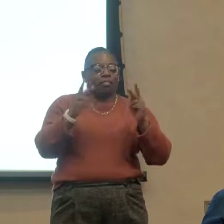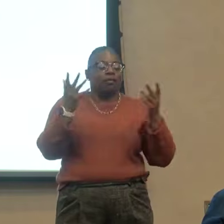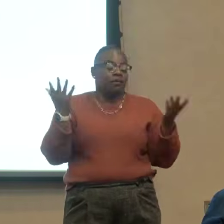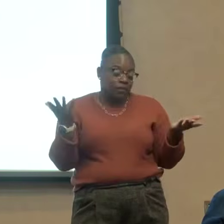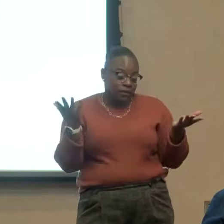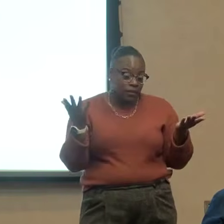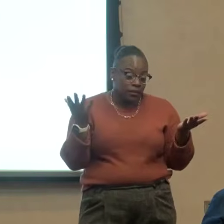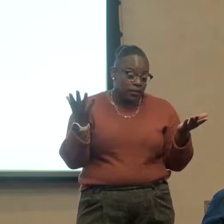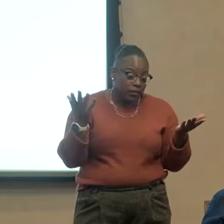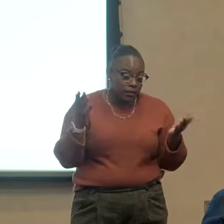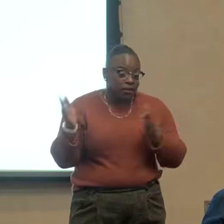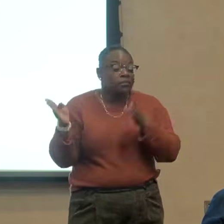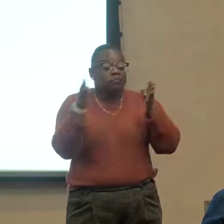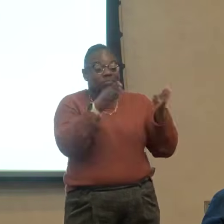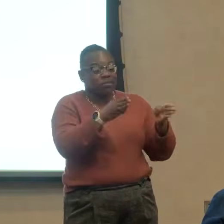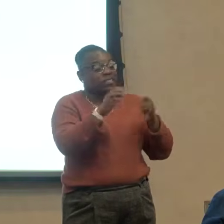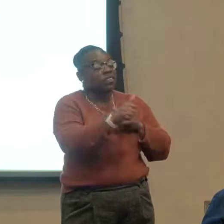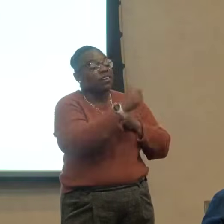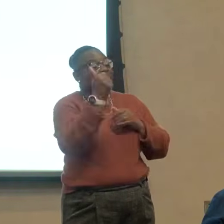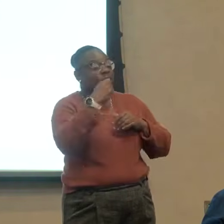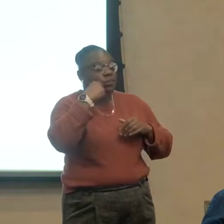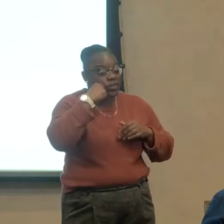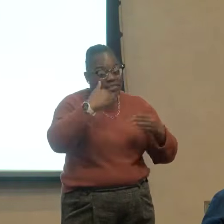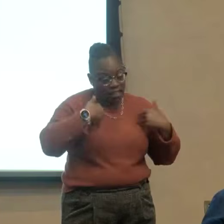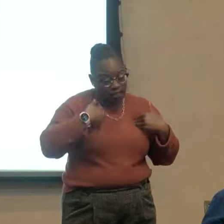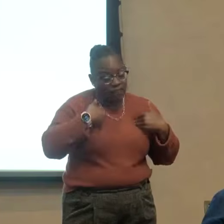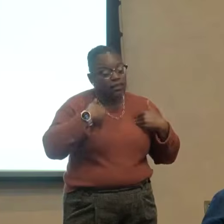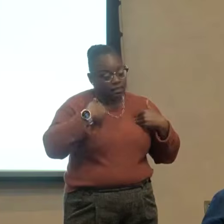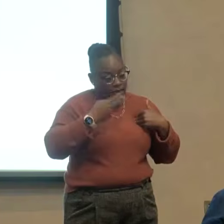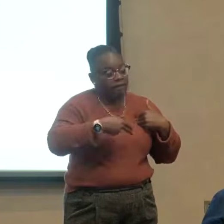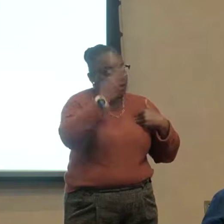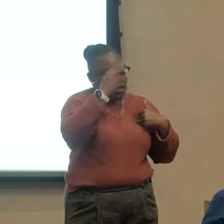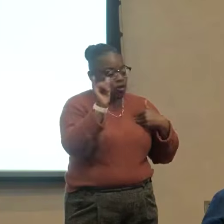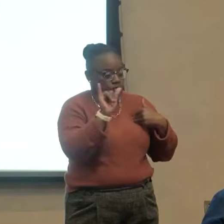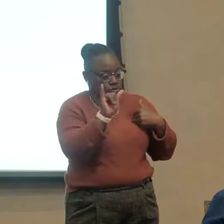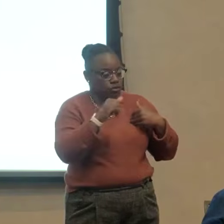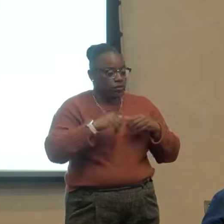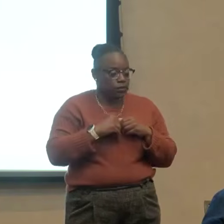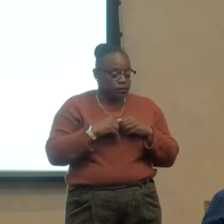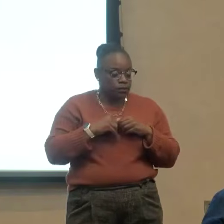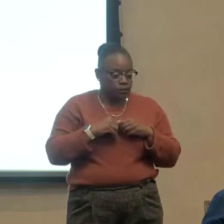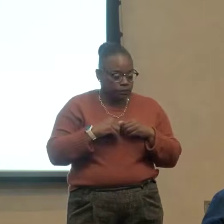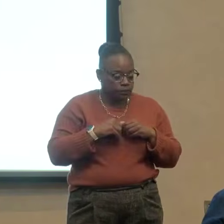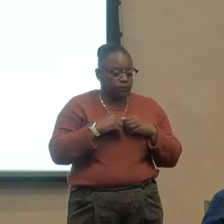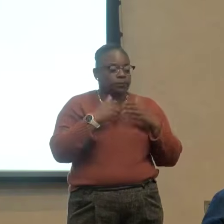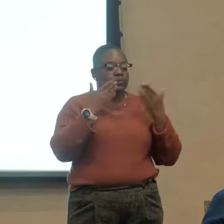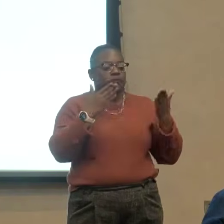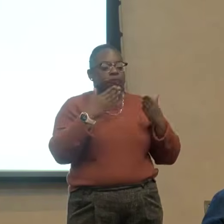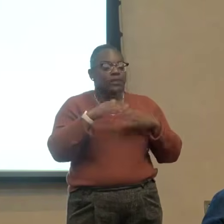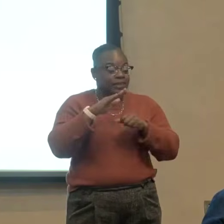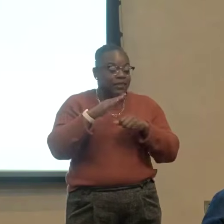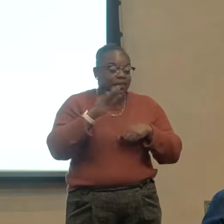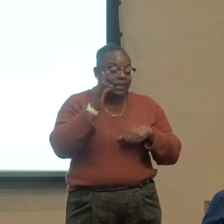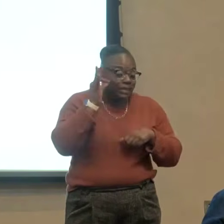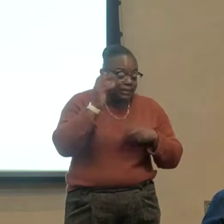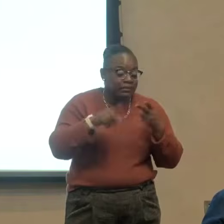are other races that have high prevalences of lupus, certain Native